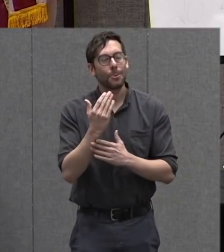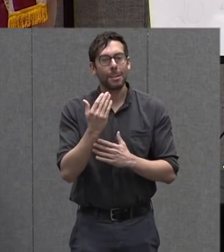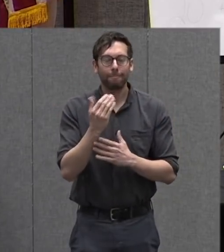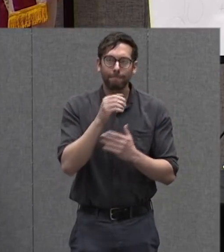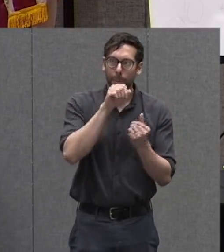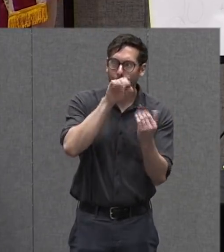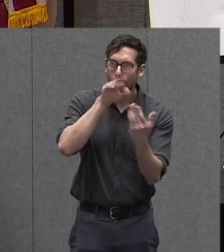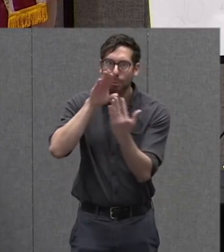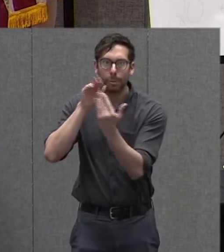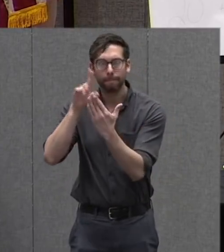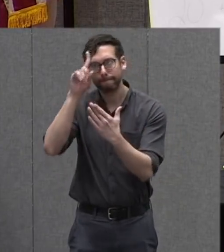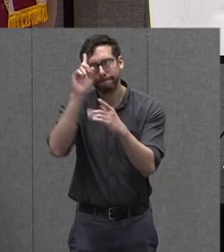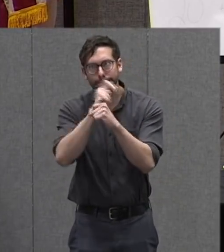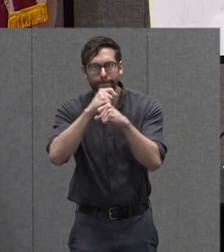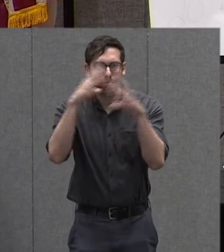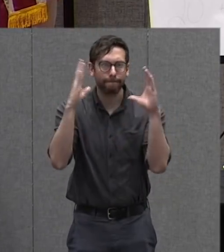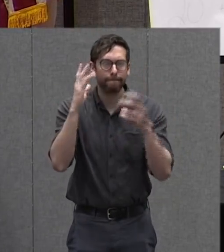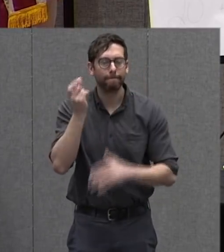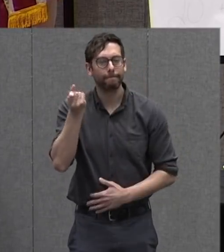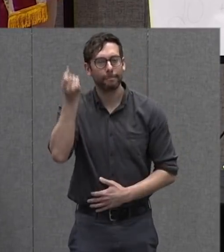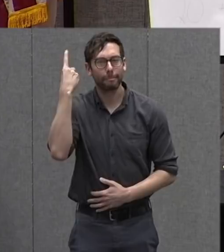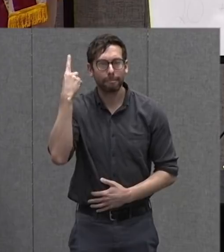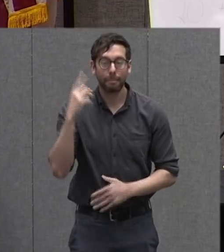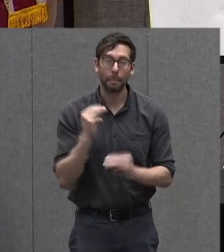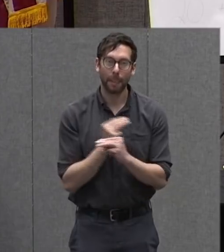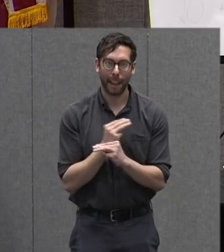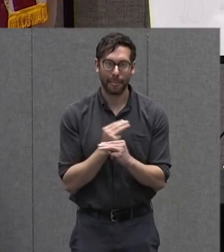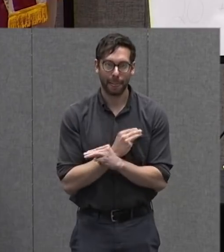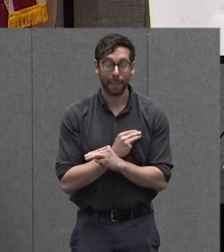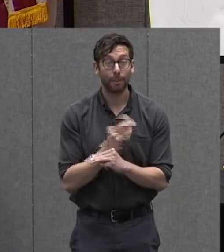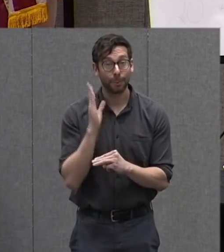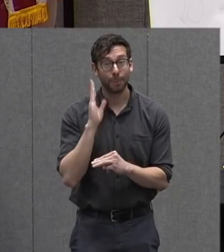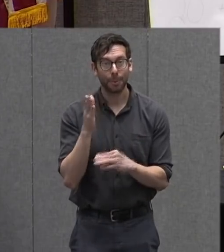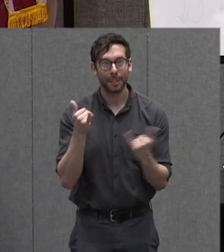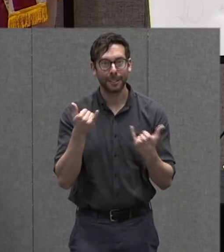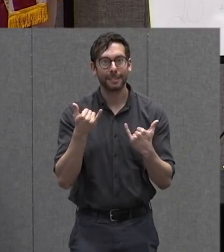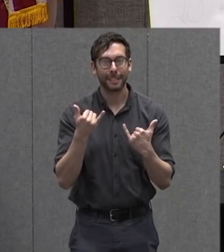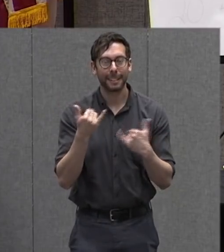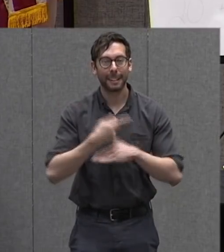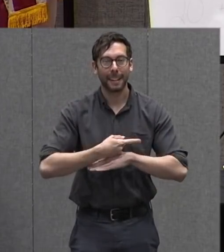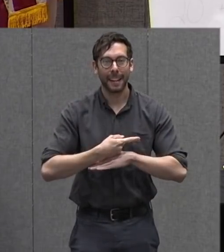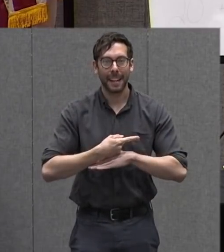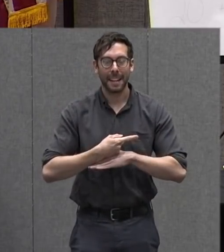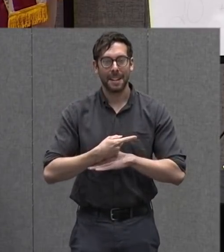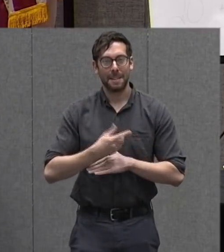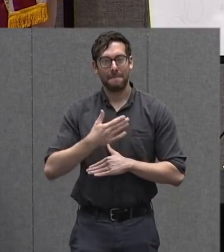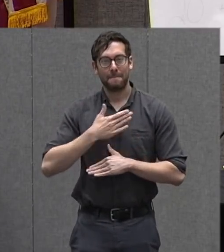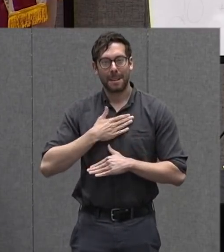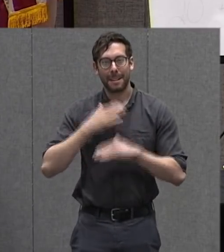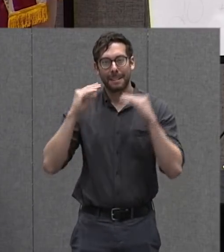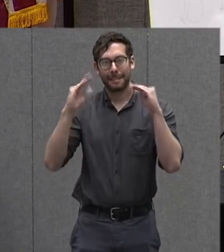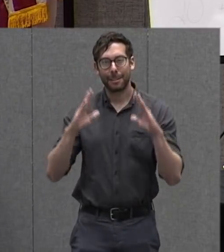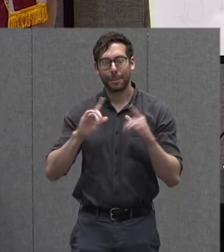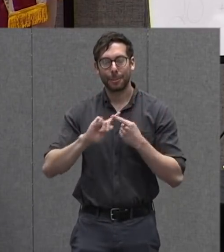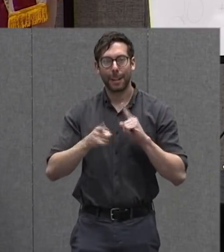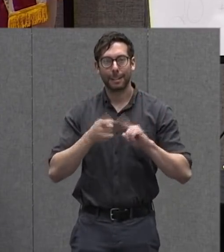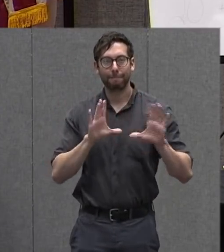And so that's what we're going to be doing here today with a team of my teacher friends to help me.